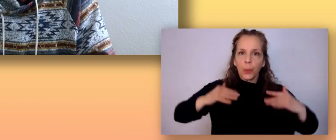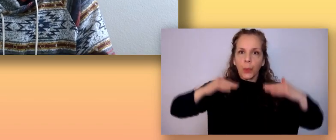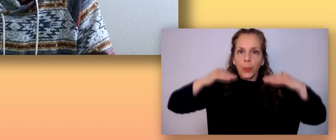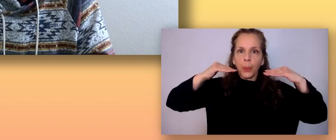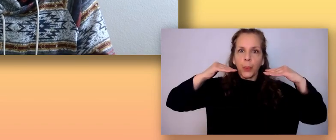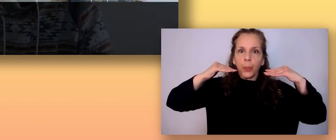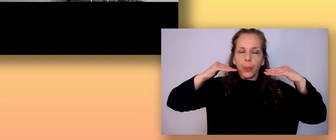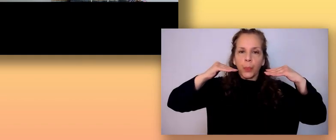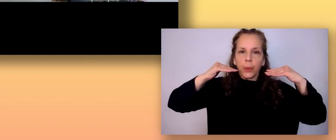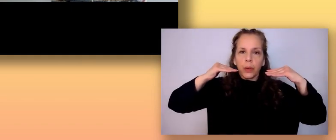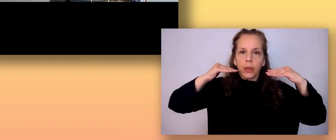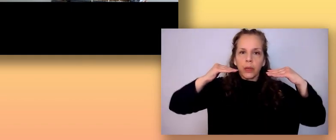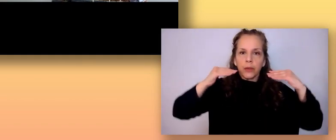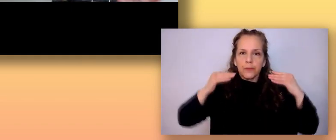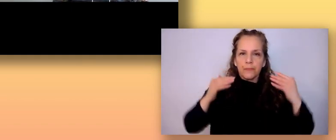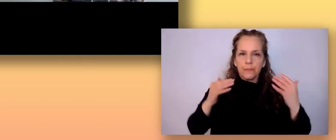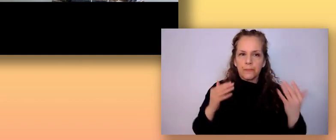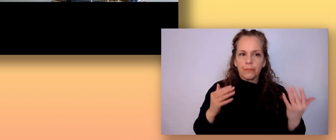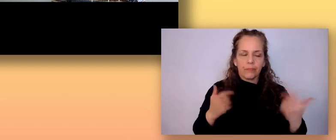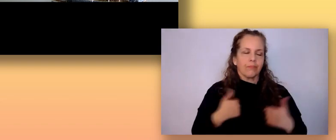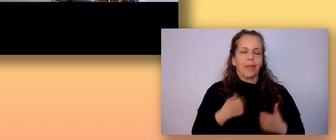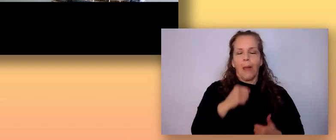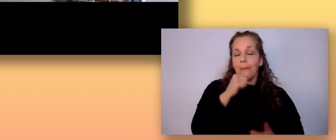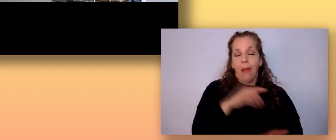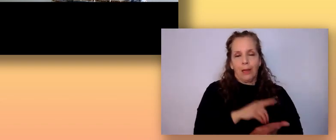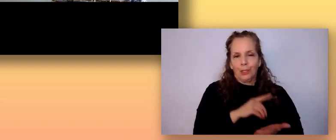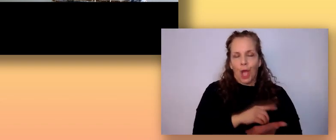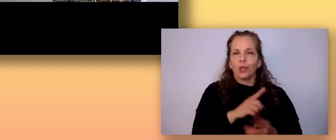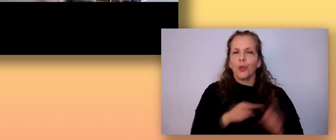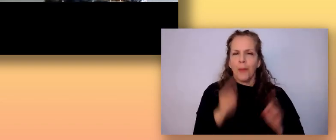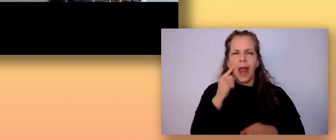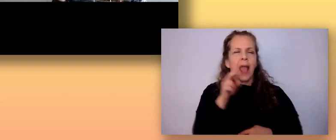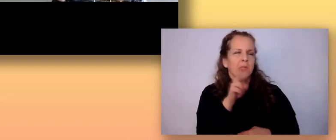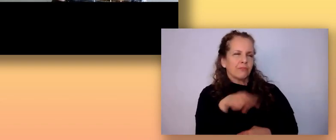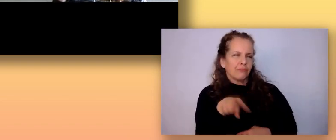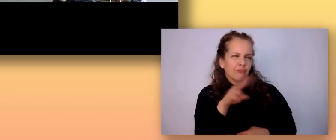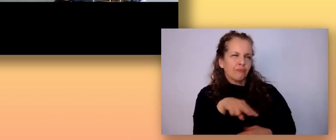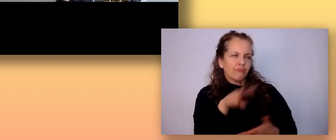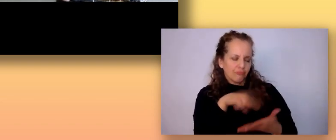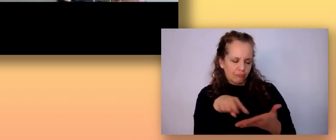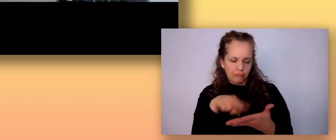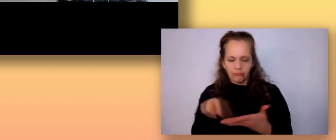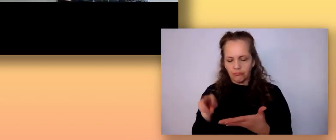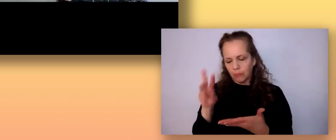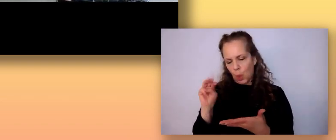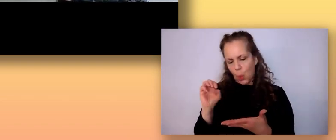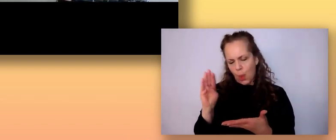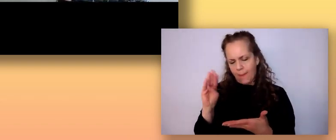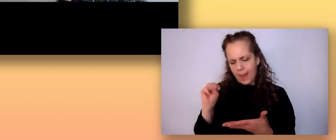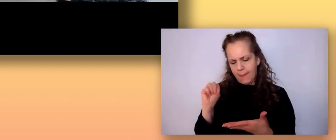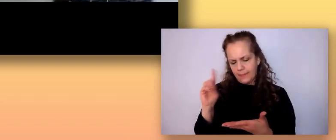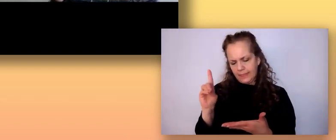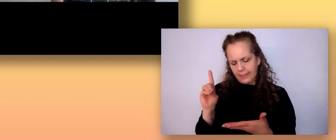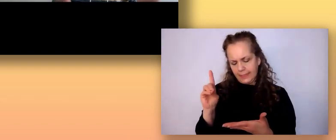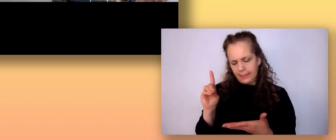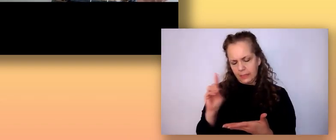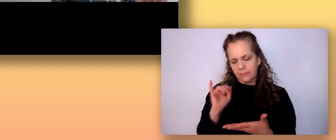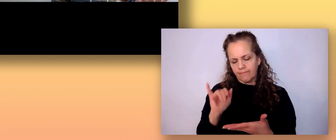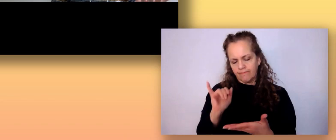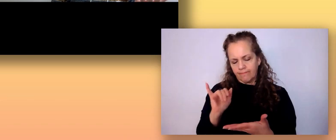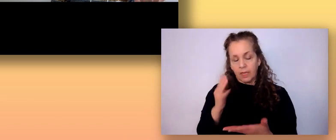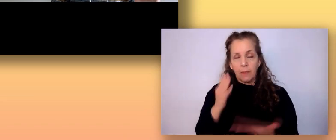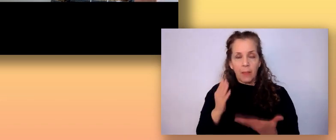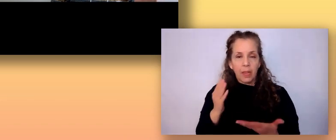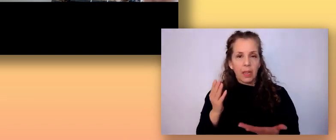soak in peaches. Sure, I'm not a doctor, but I can see your symptoms aren't so standard on WebMD. Have you